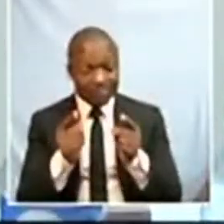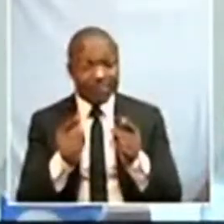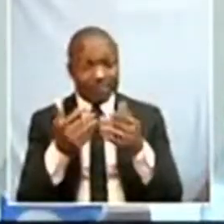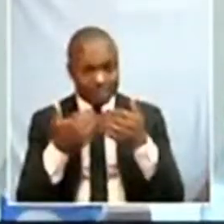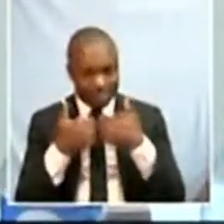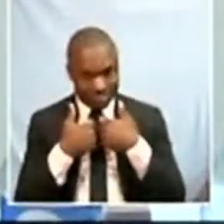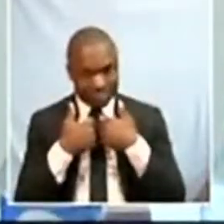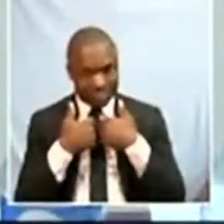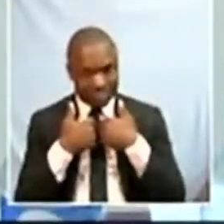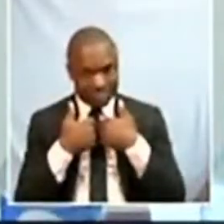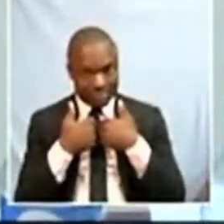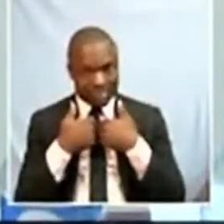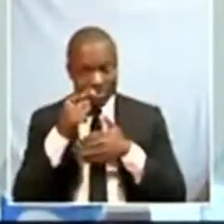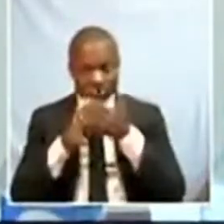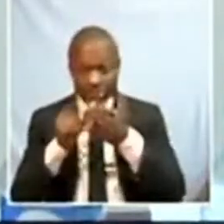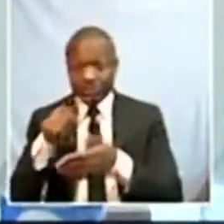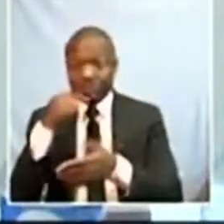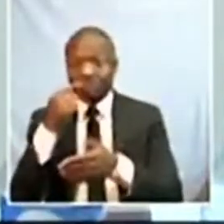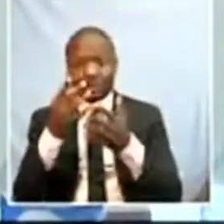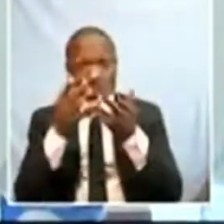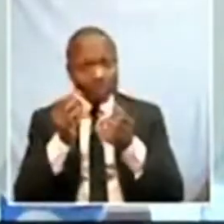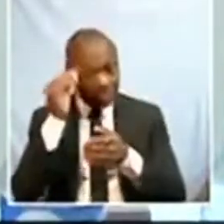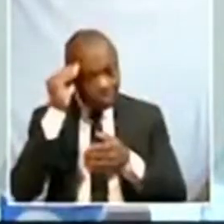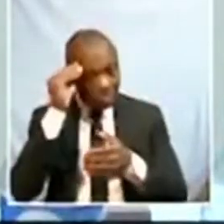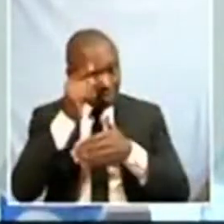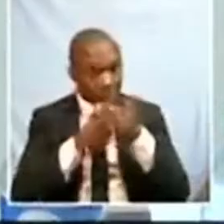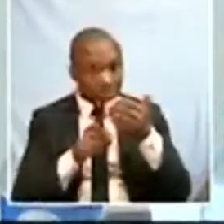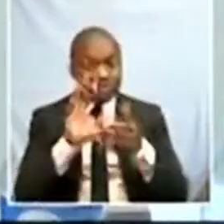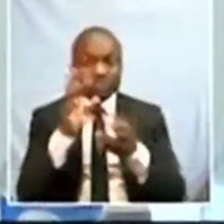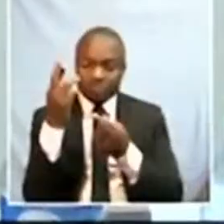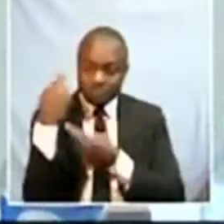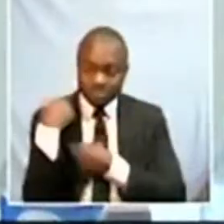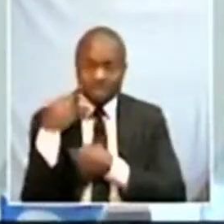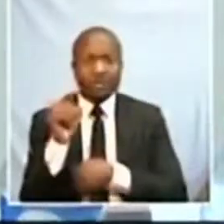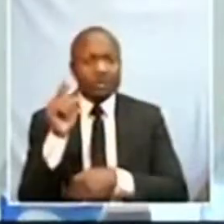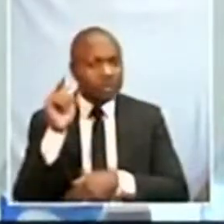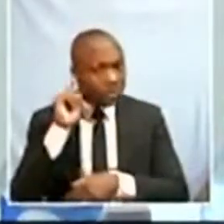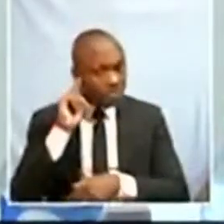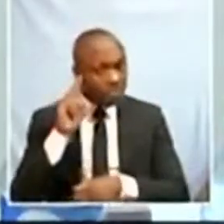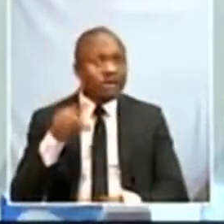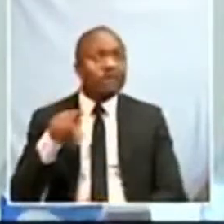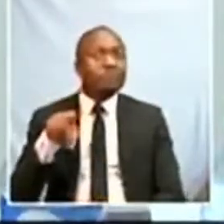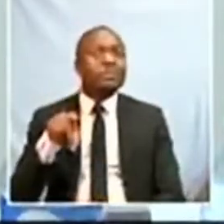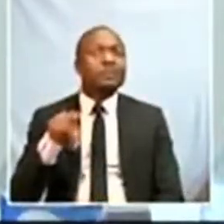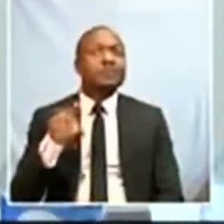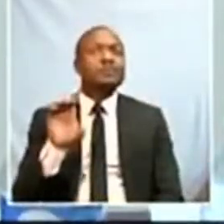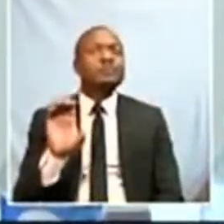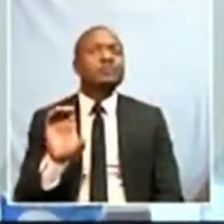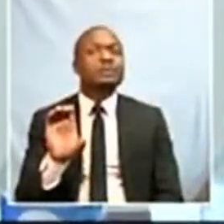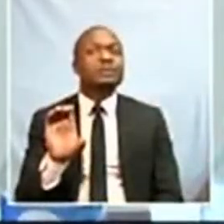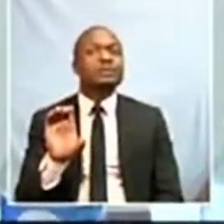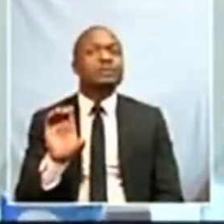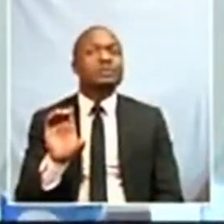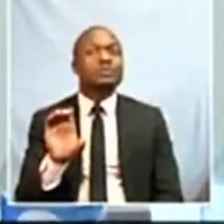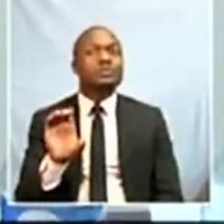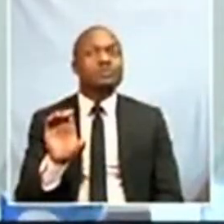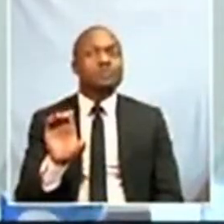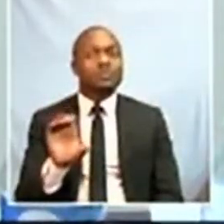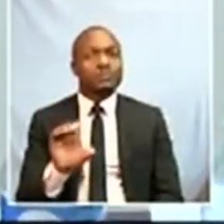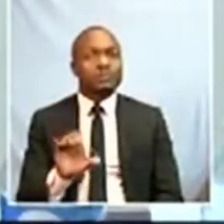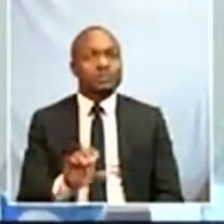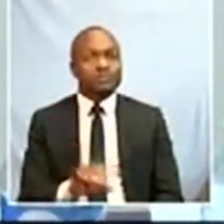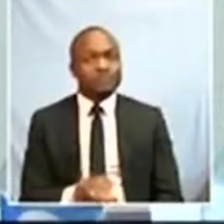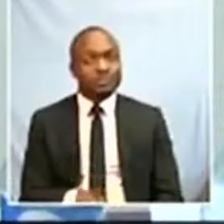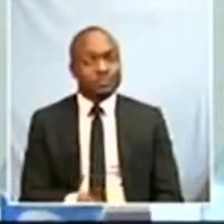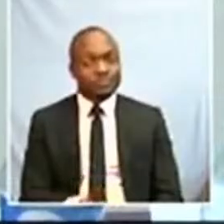that earlier submission, and I wanted to find out what was your role, because you had the PC. That's why I said I'll come back to you.